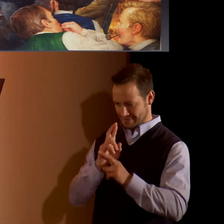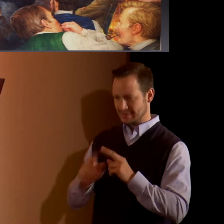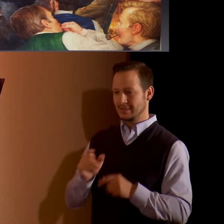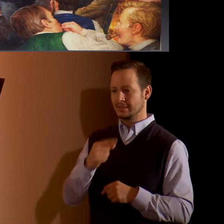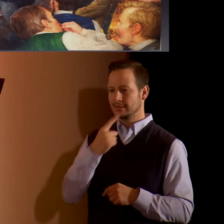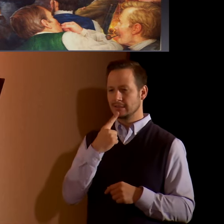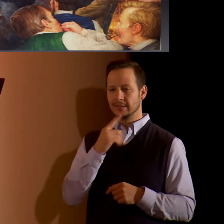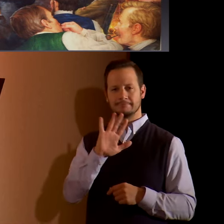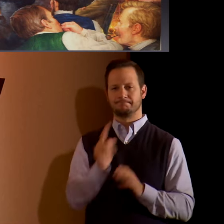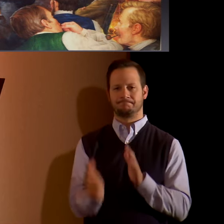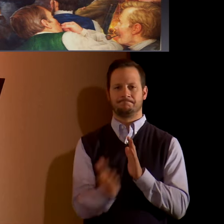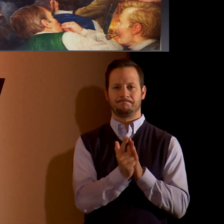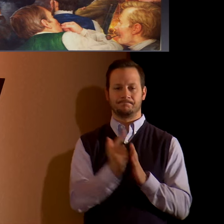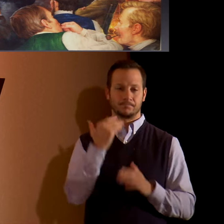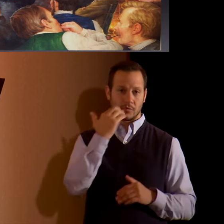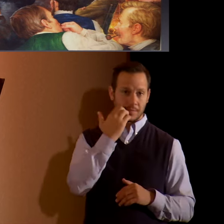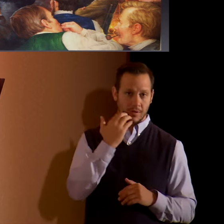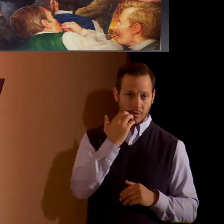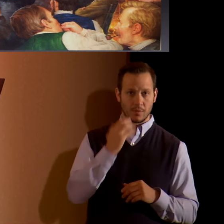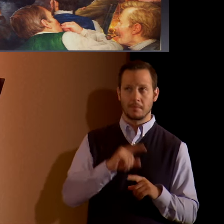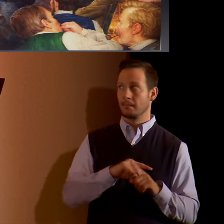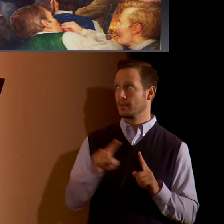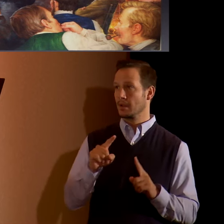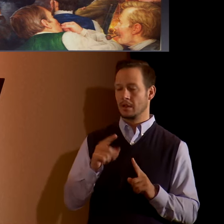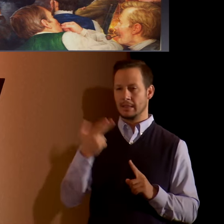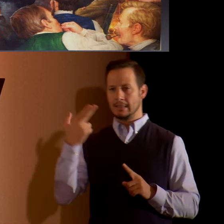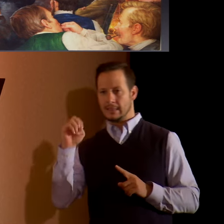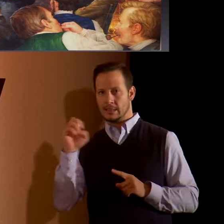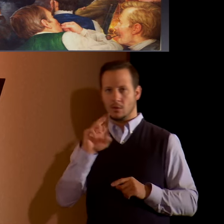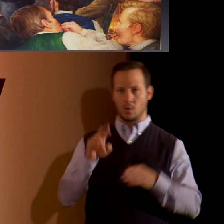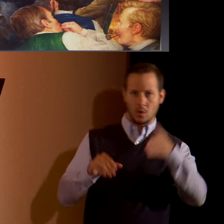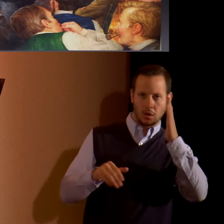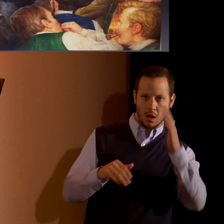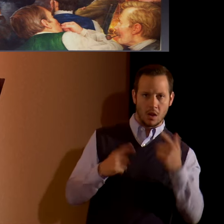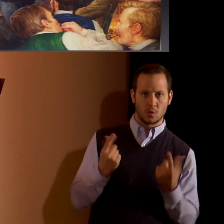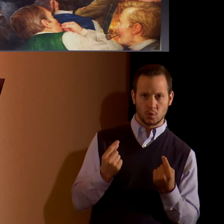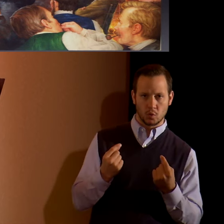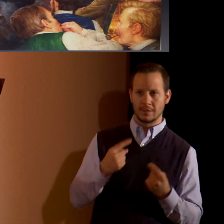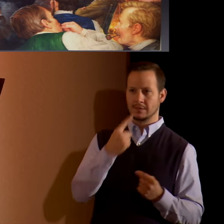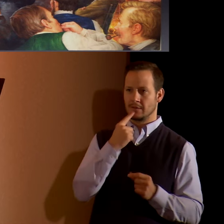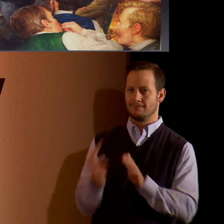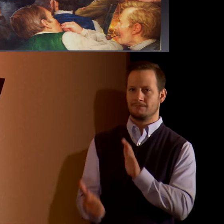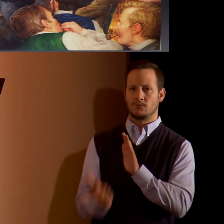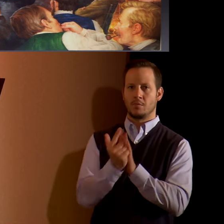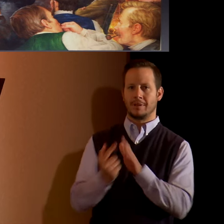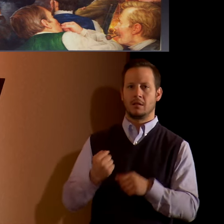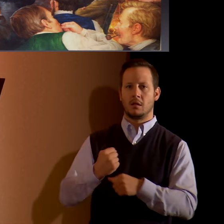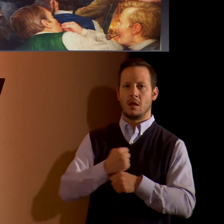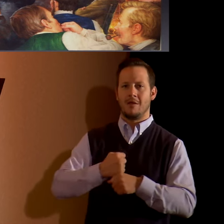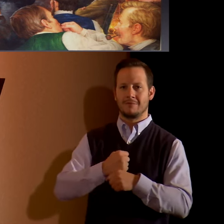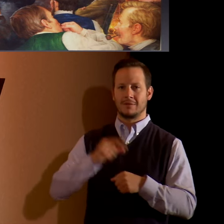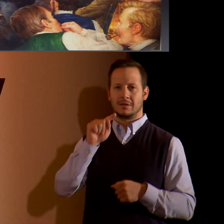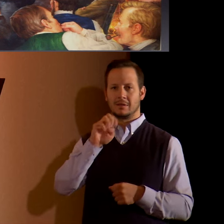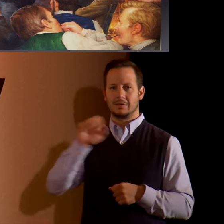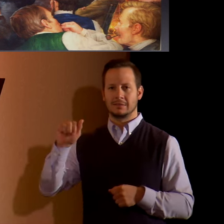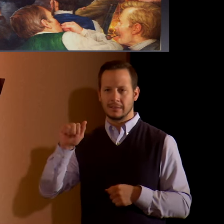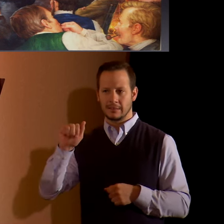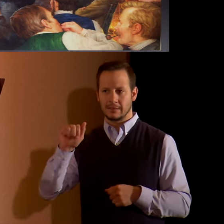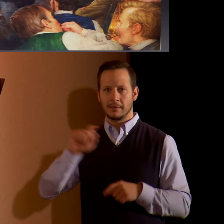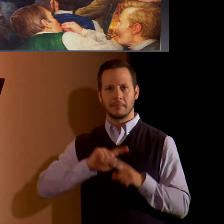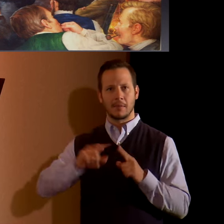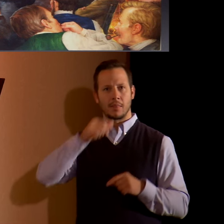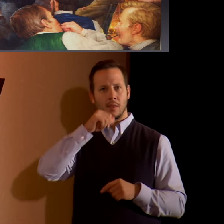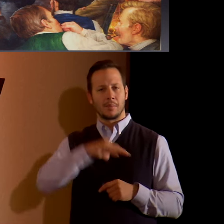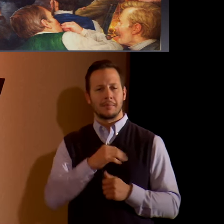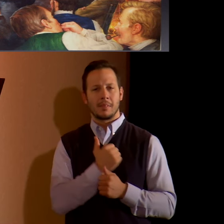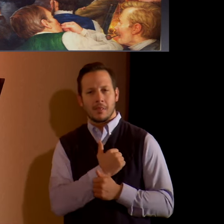forbidding tobacco, but then he, or God, retaliated by forbidding the coffee and tea so loved by the women